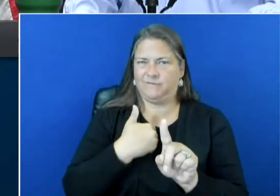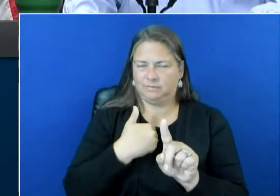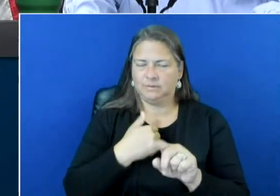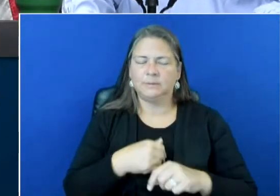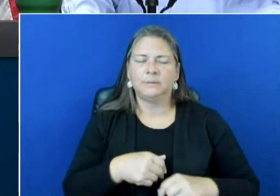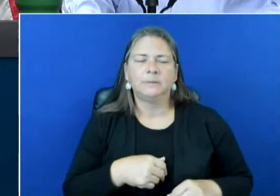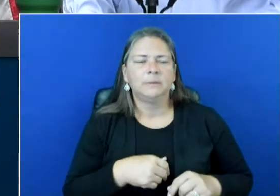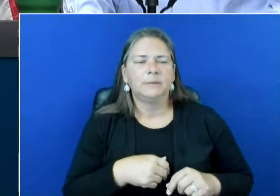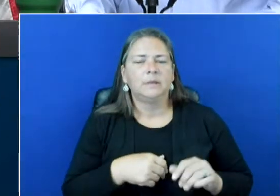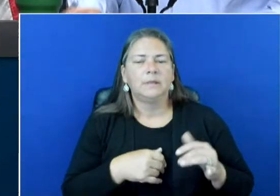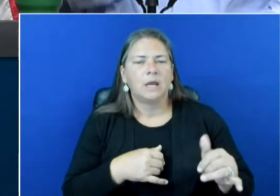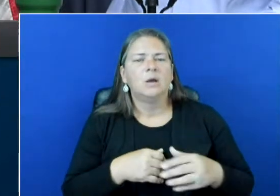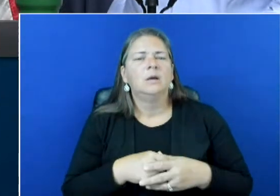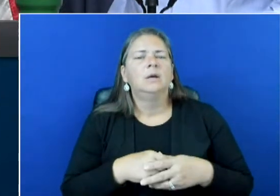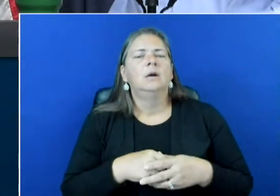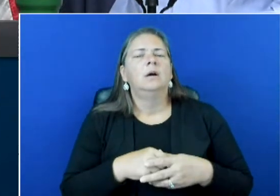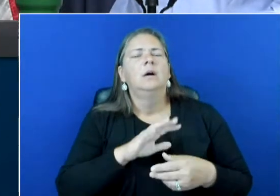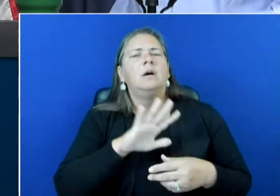more concerning.